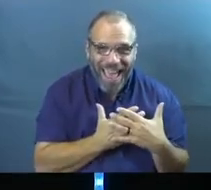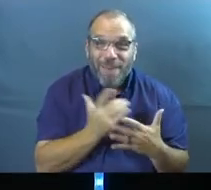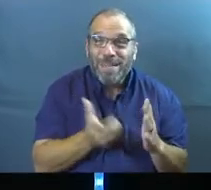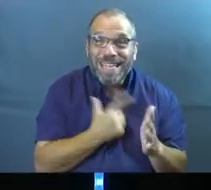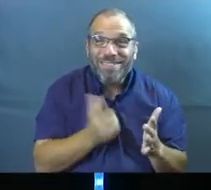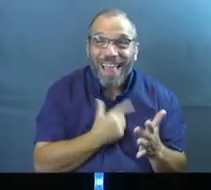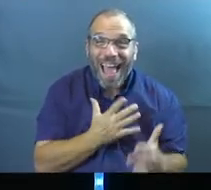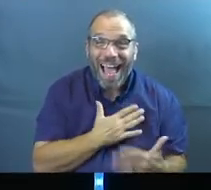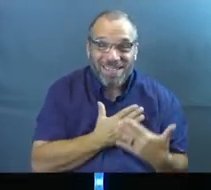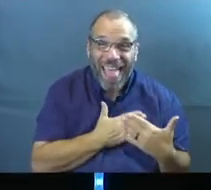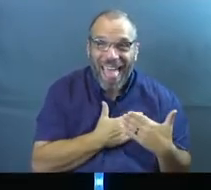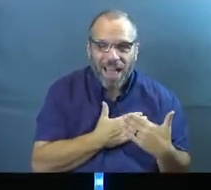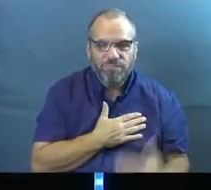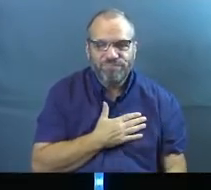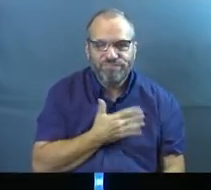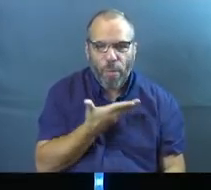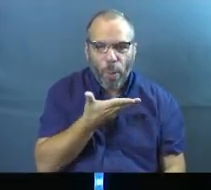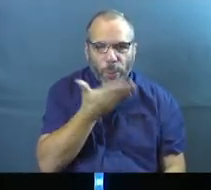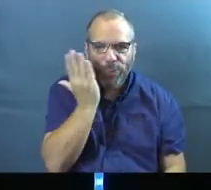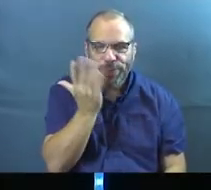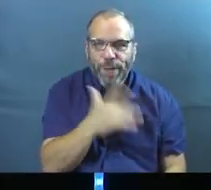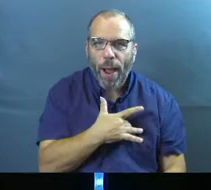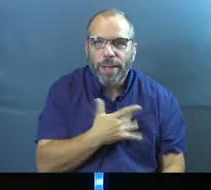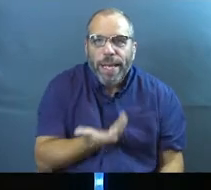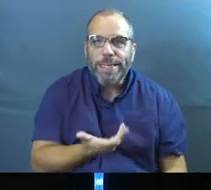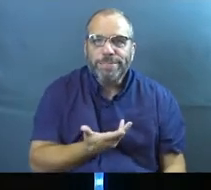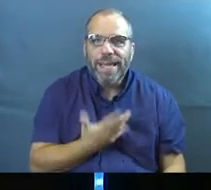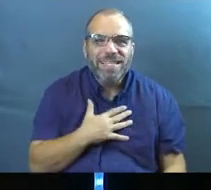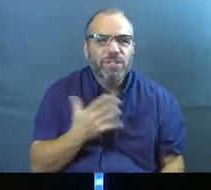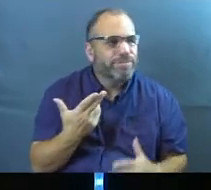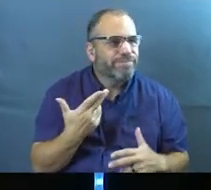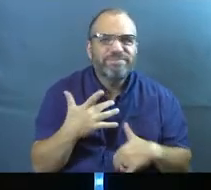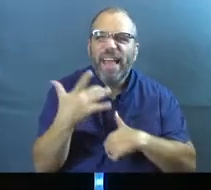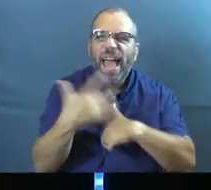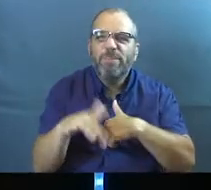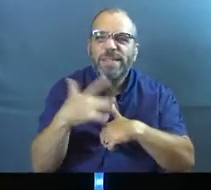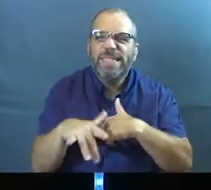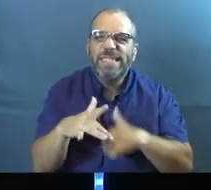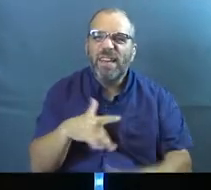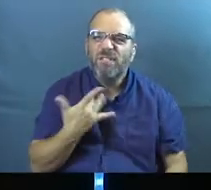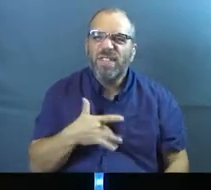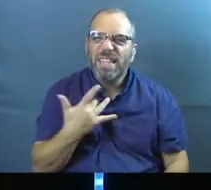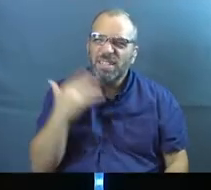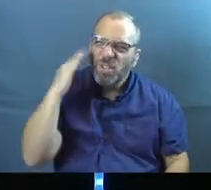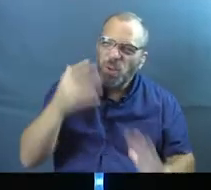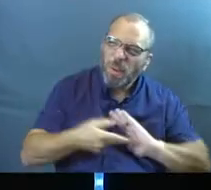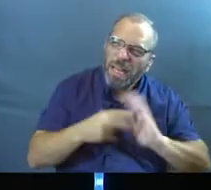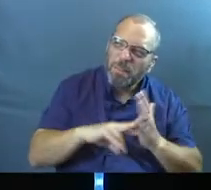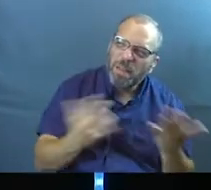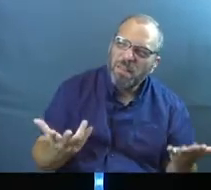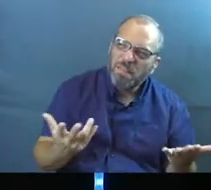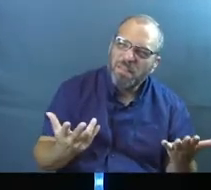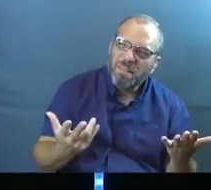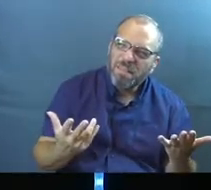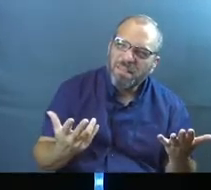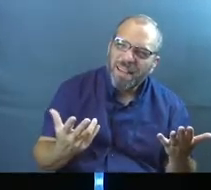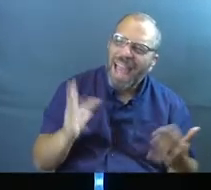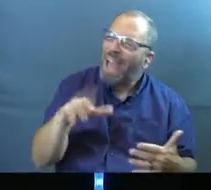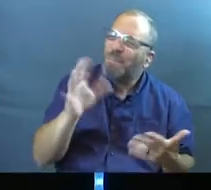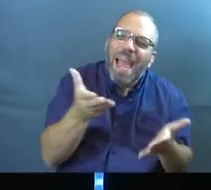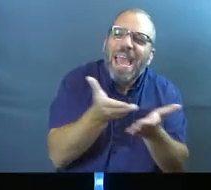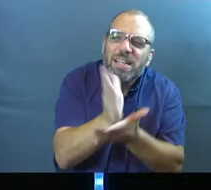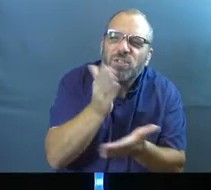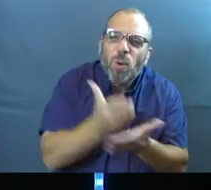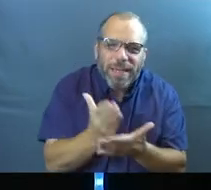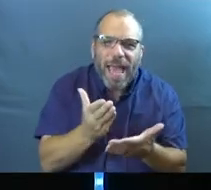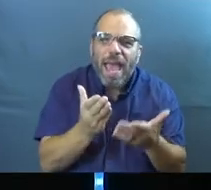But sometimes it doesn't have the heart in it anymore. It's just a shell. Do you know what I'm saying? And it's like, and it's